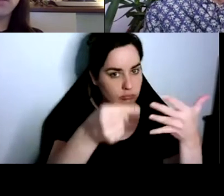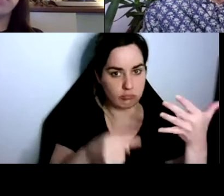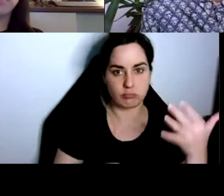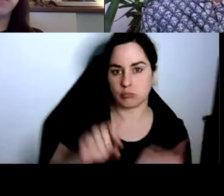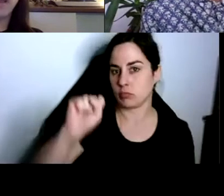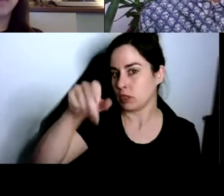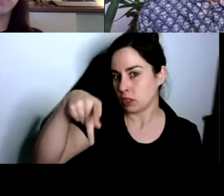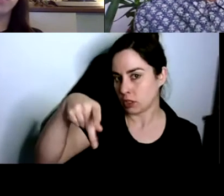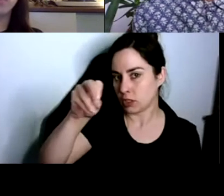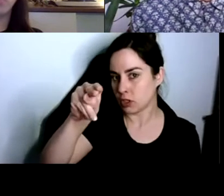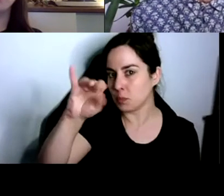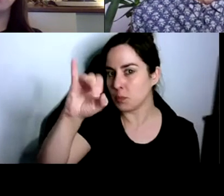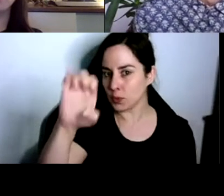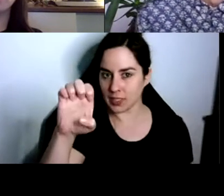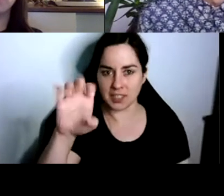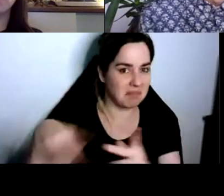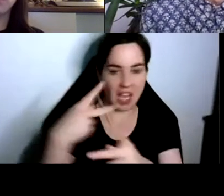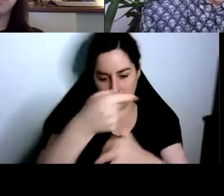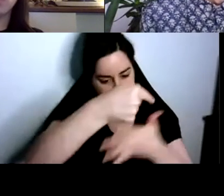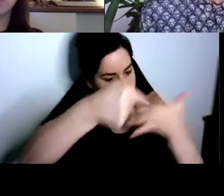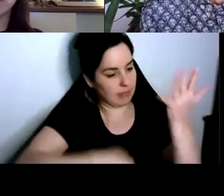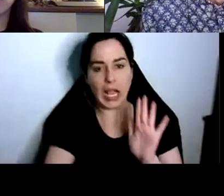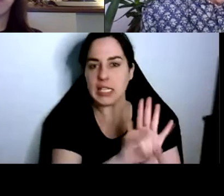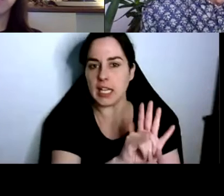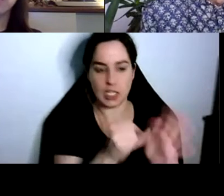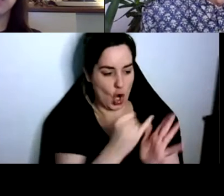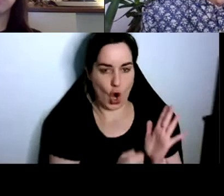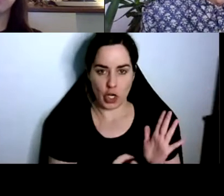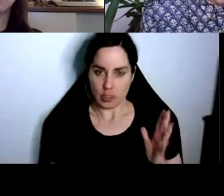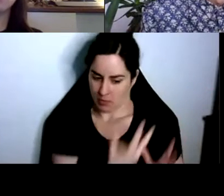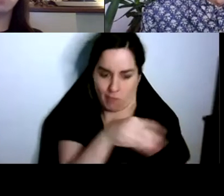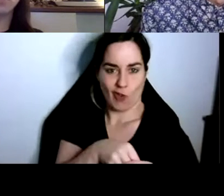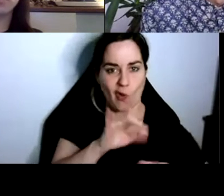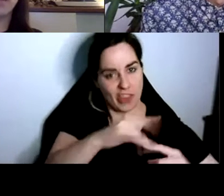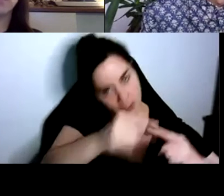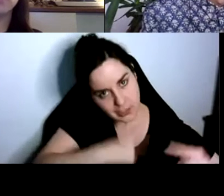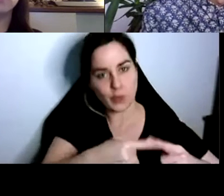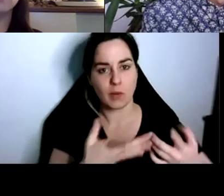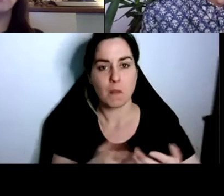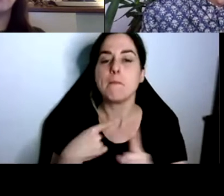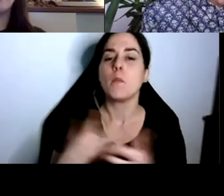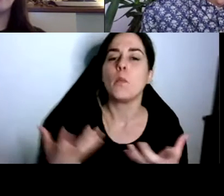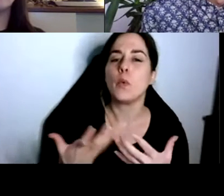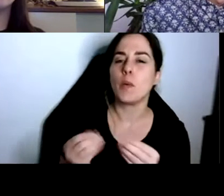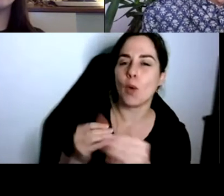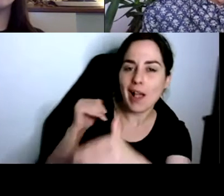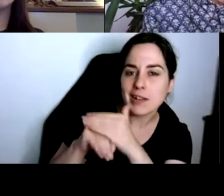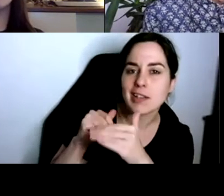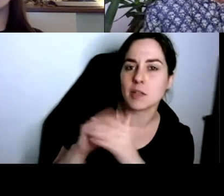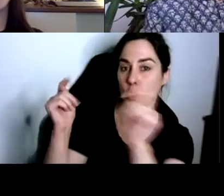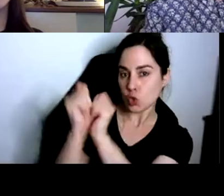spoony artists. And we're also working to advance accessible curatorial practices.